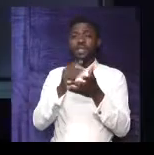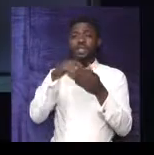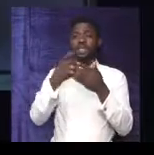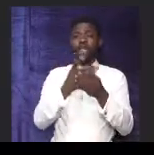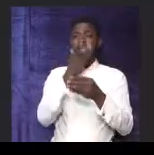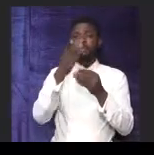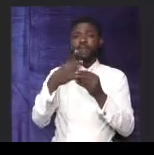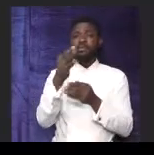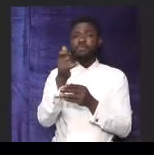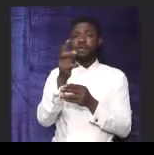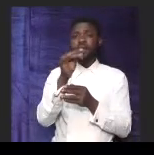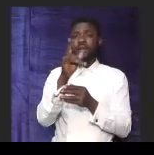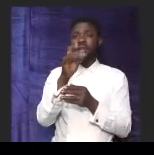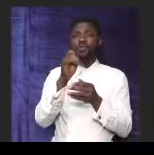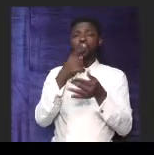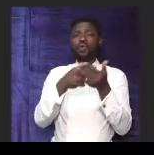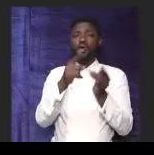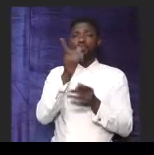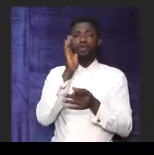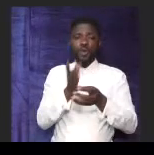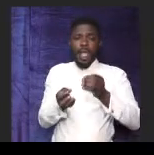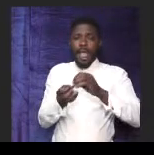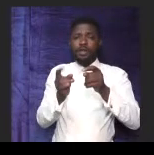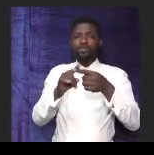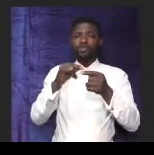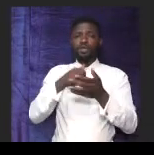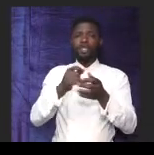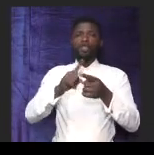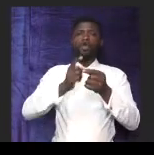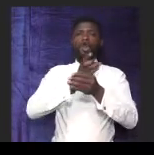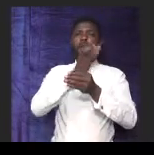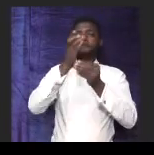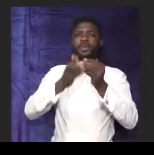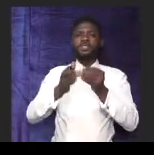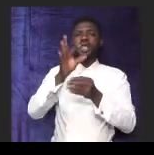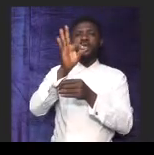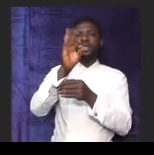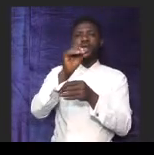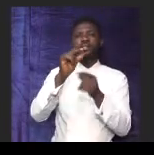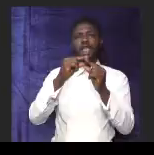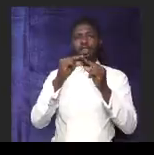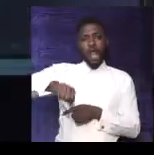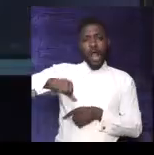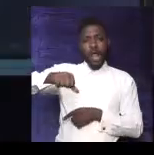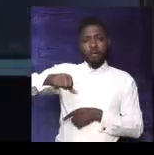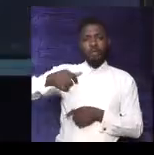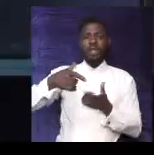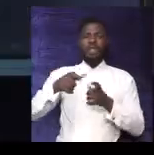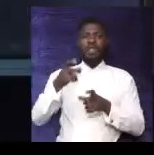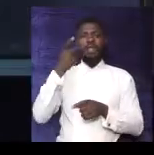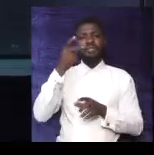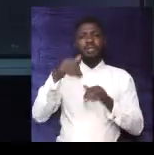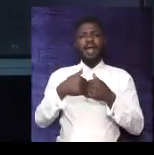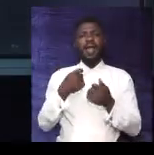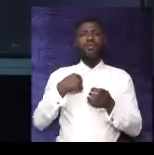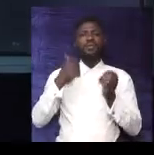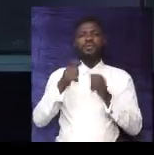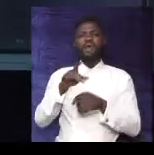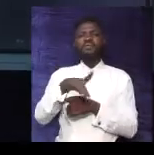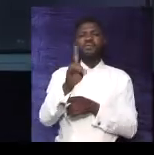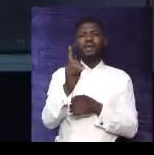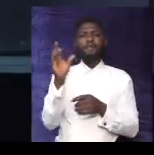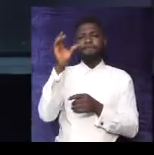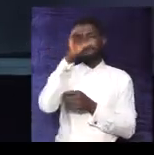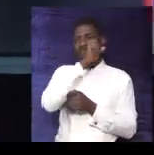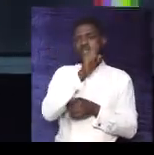forget once again that the complement of an angle is what you will add to it to complete 90 degrees. Let's see how we can